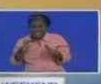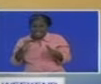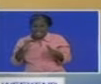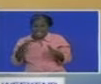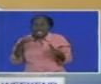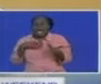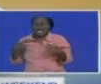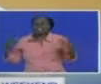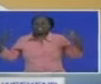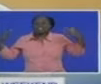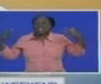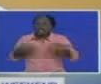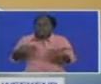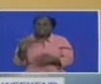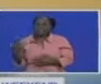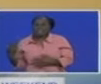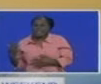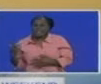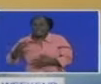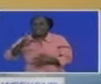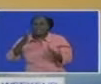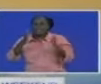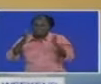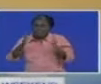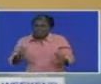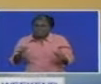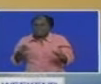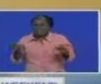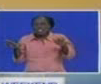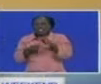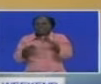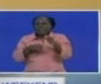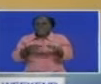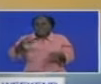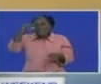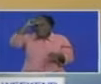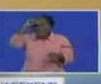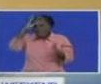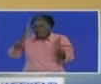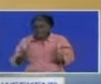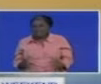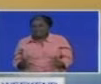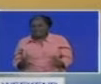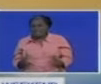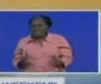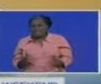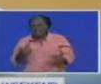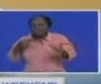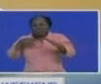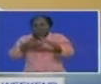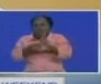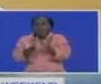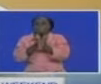of the world, that somebody calling himself a deputy governor would go in a public